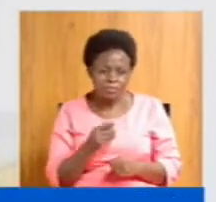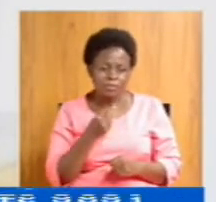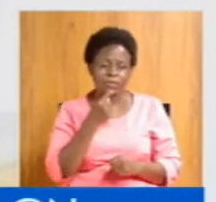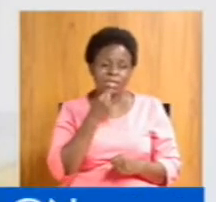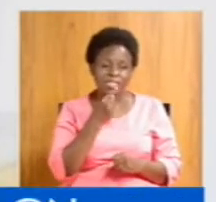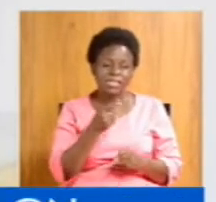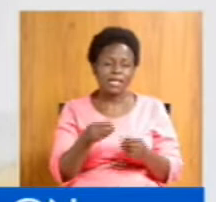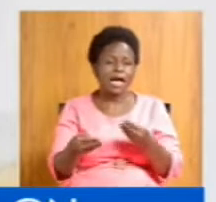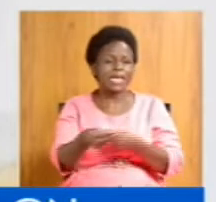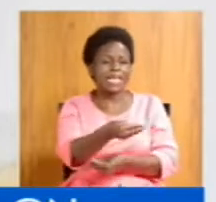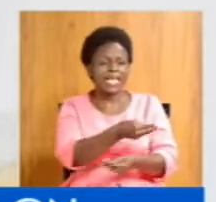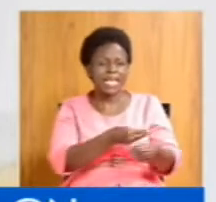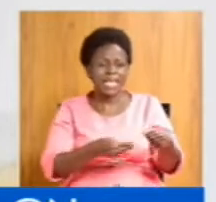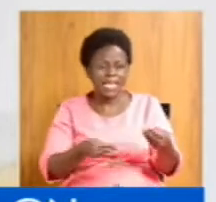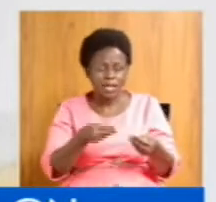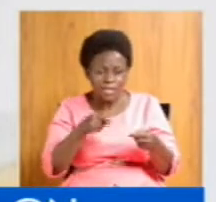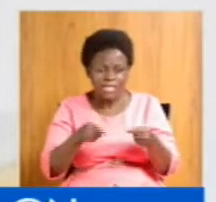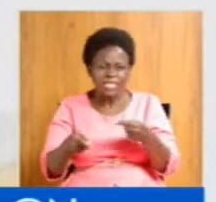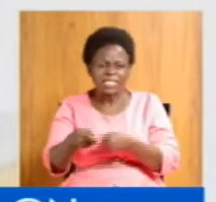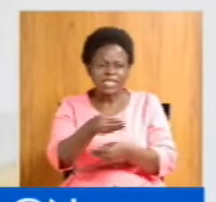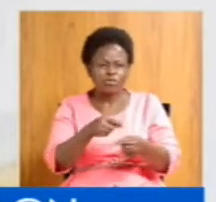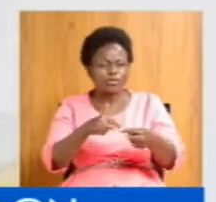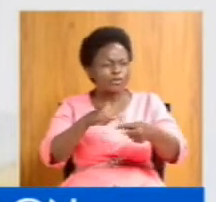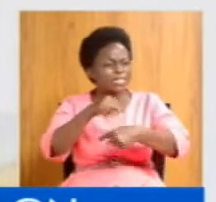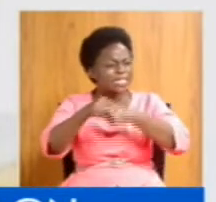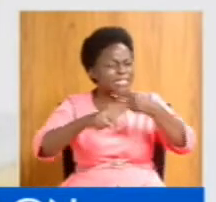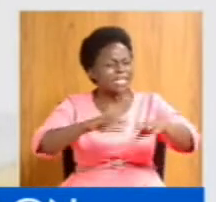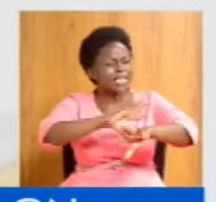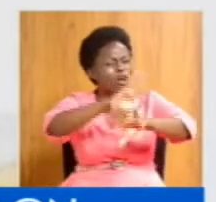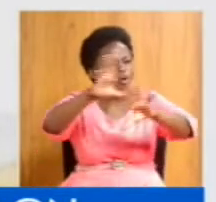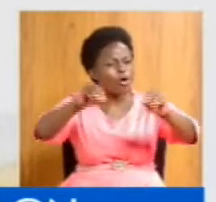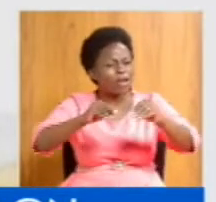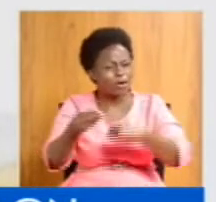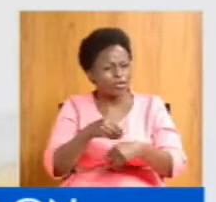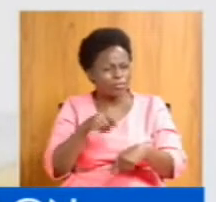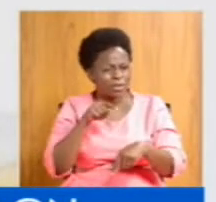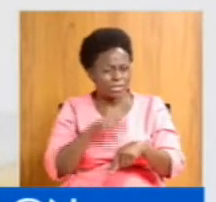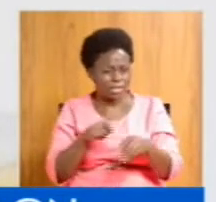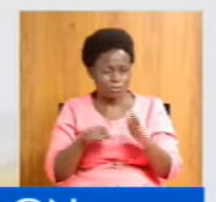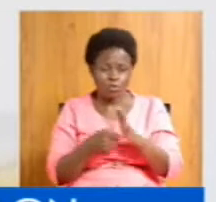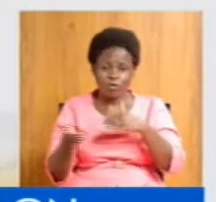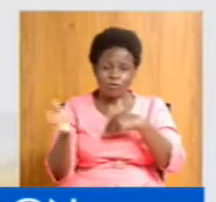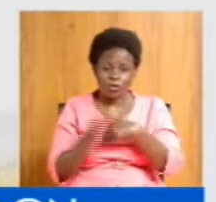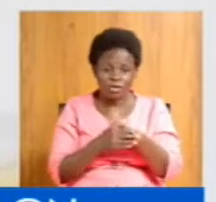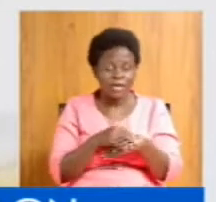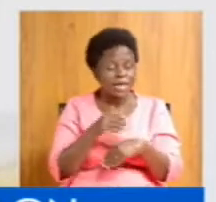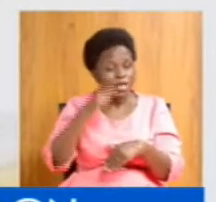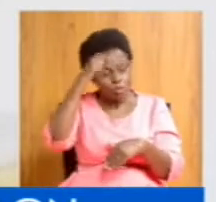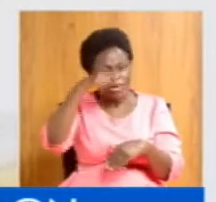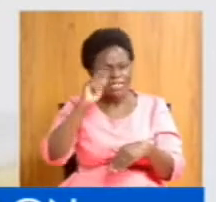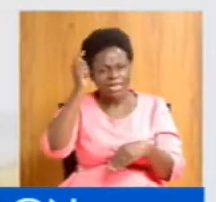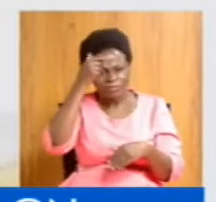you're stifling an economy that was a digital economy which was sustaining the whole economy during a period of lockdown. Any wise